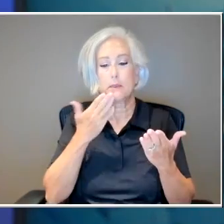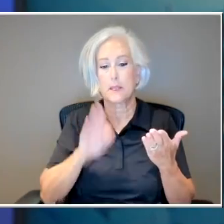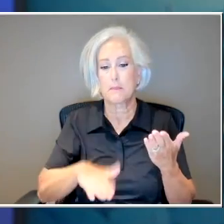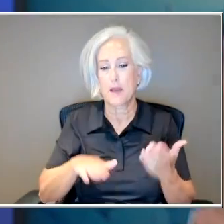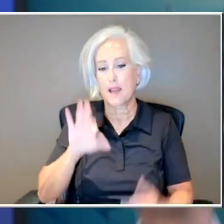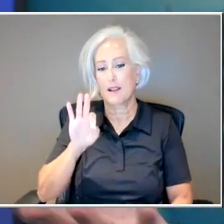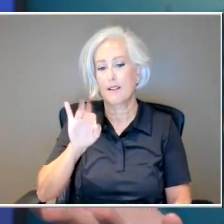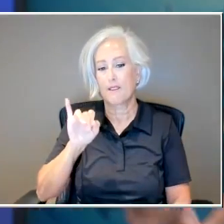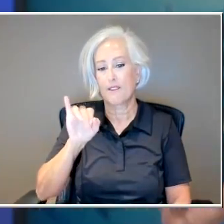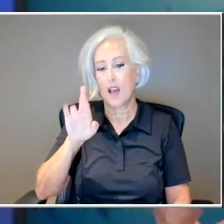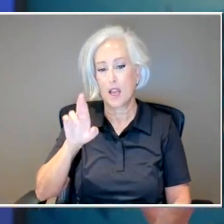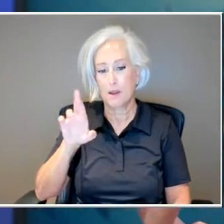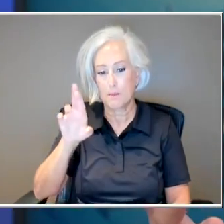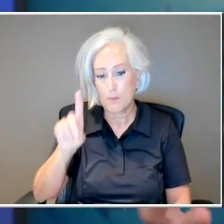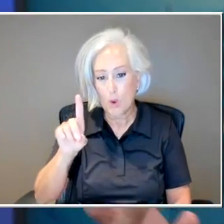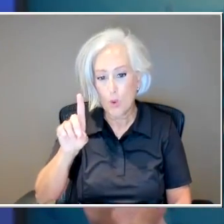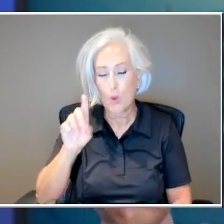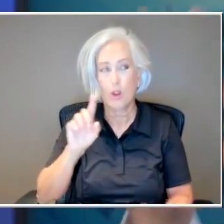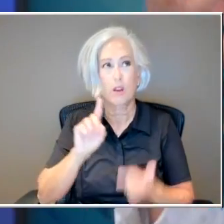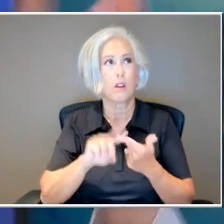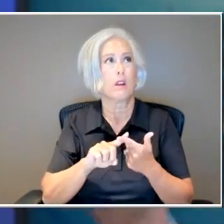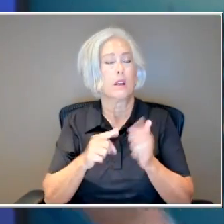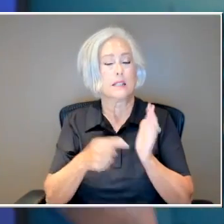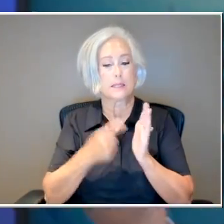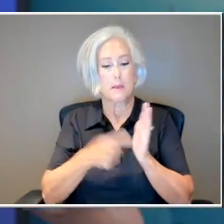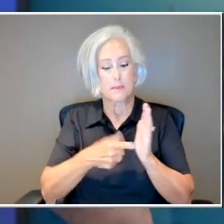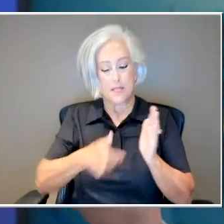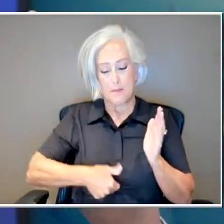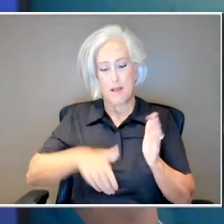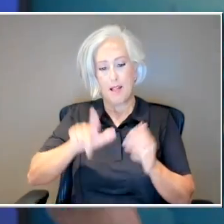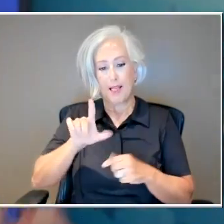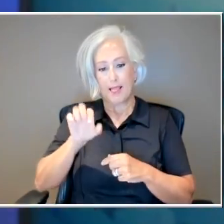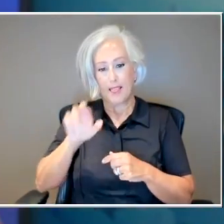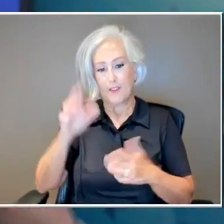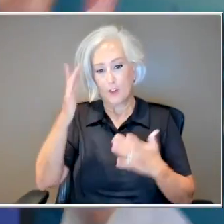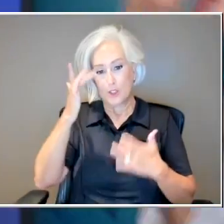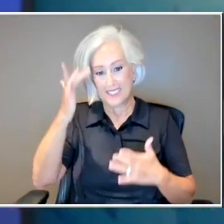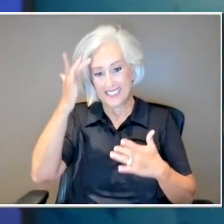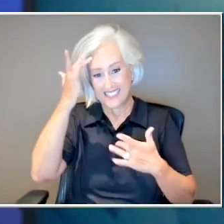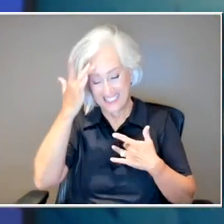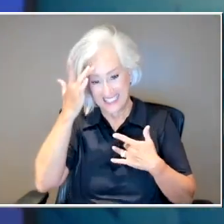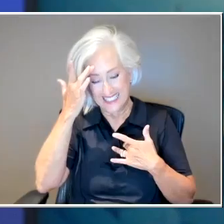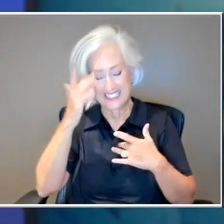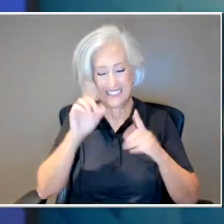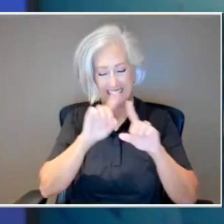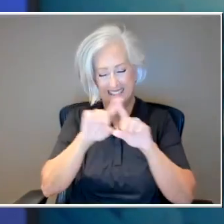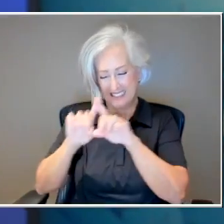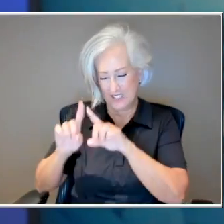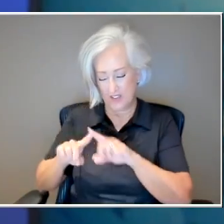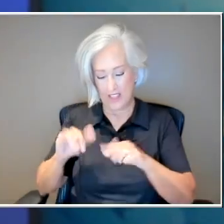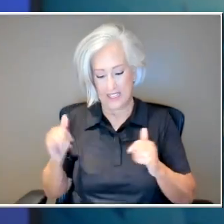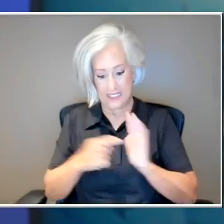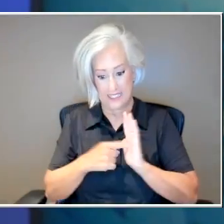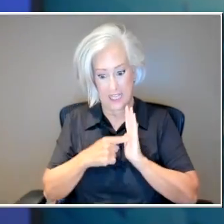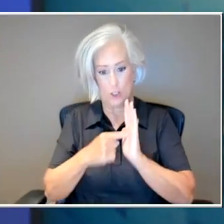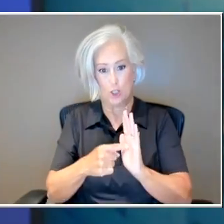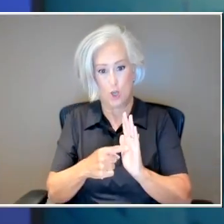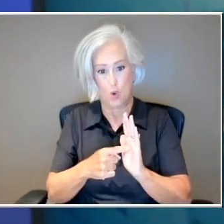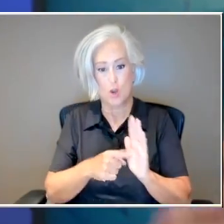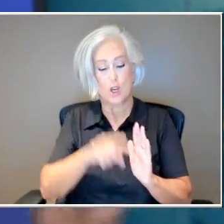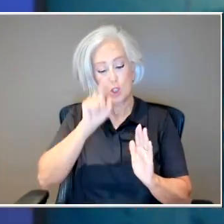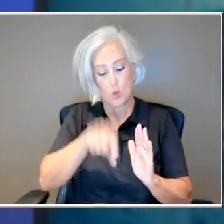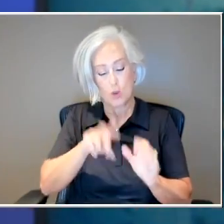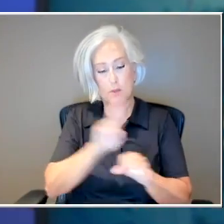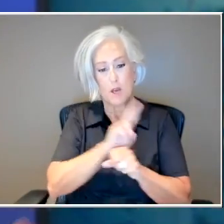endometriosis, sometimes liver disease. So we have to use that tumor marker with other findings on